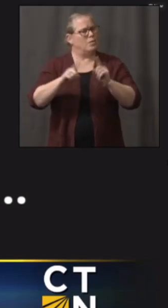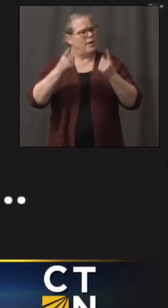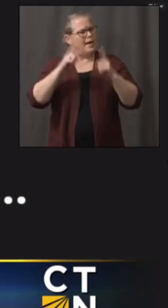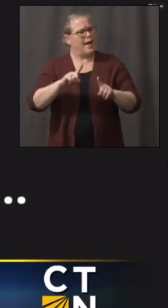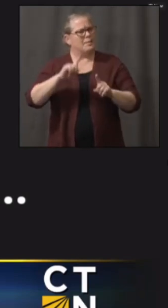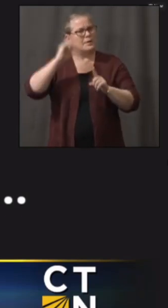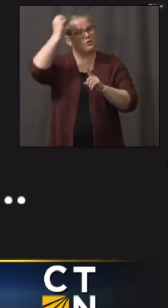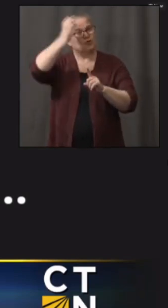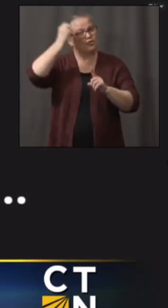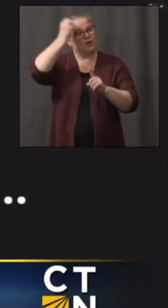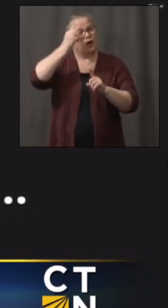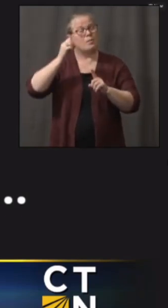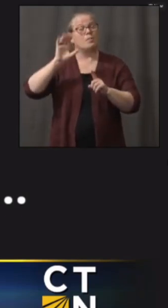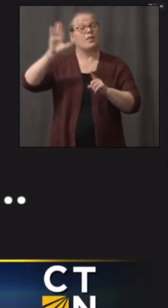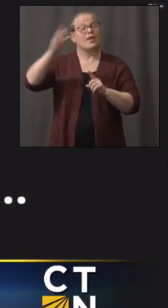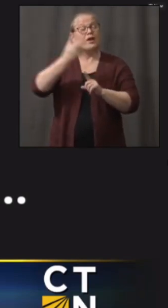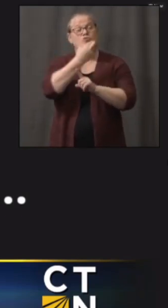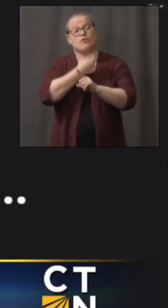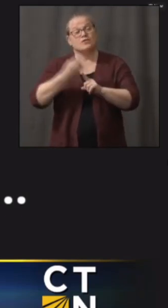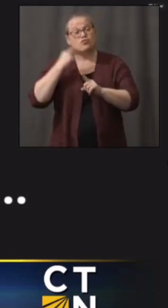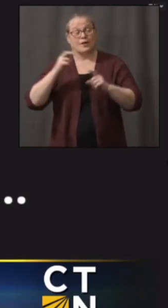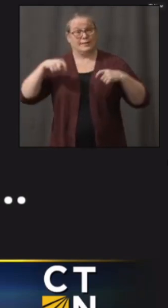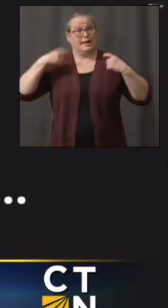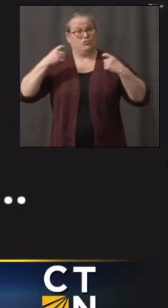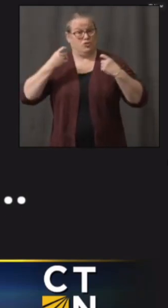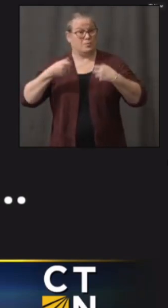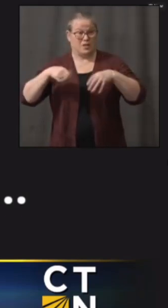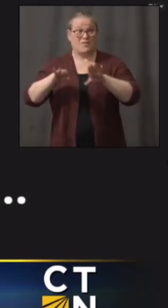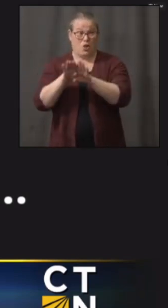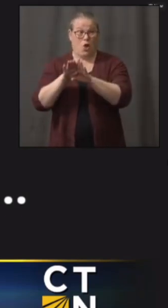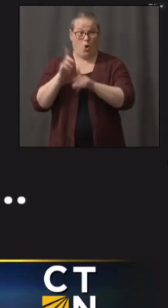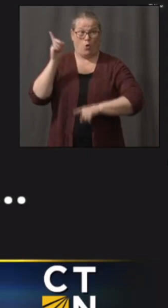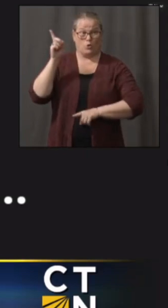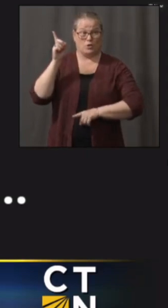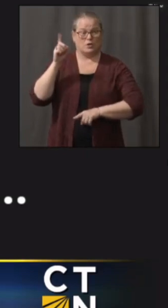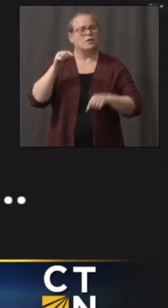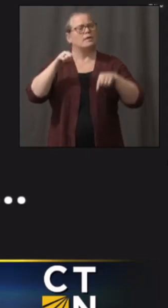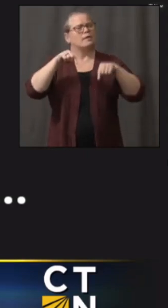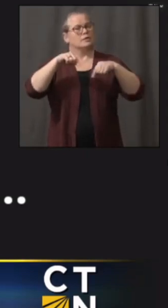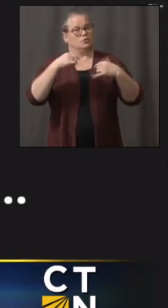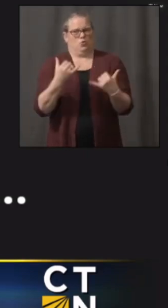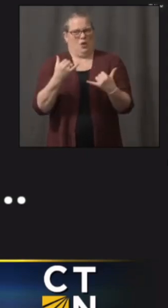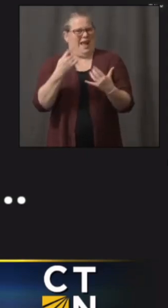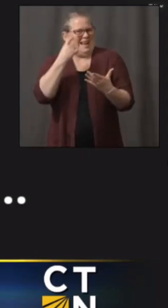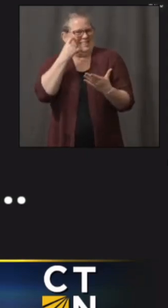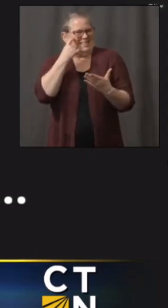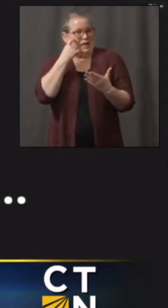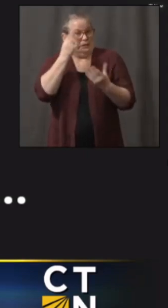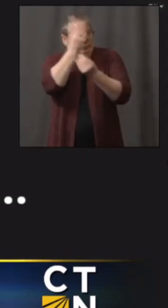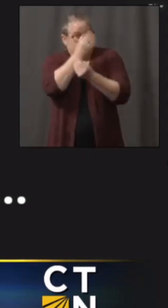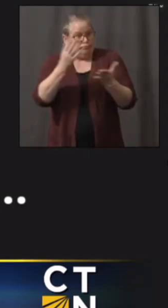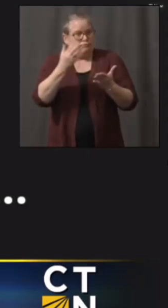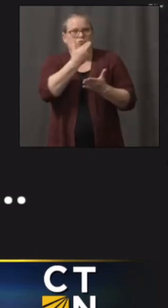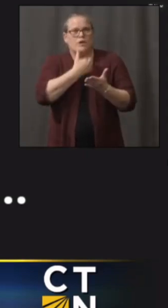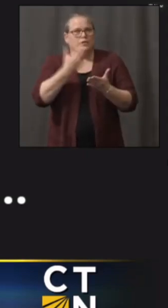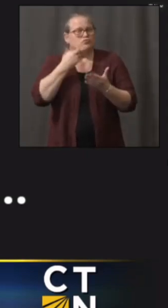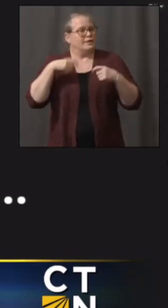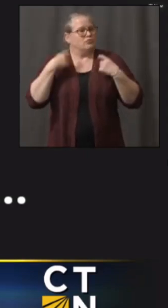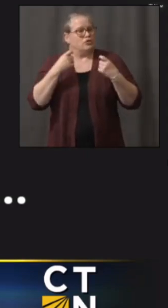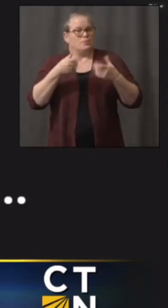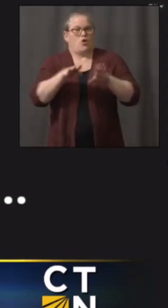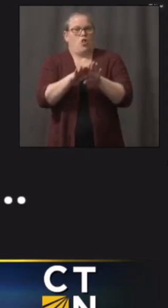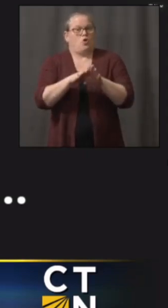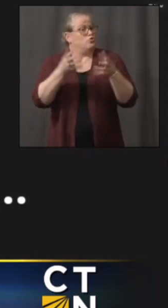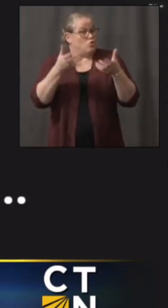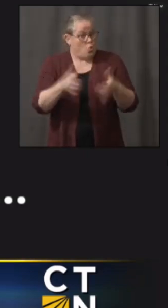have closed their restaurants and gyms, which is something that you said just on this call that you don't want to do. So what are you willing